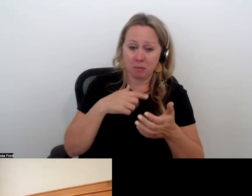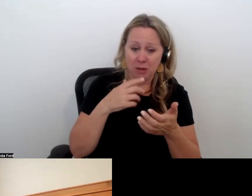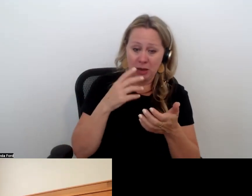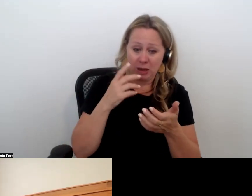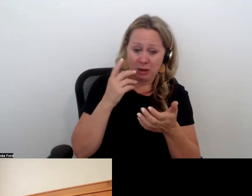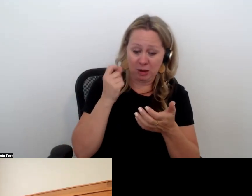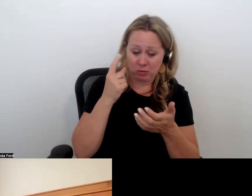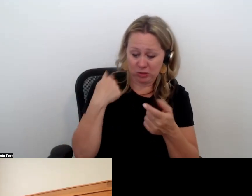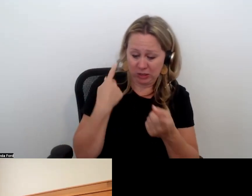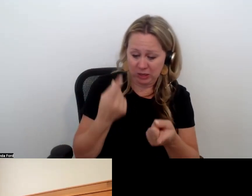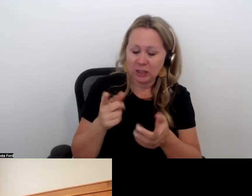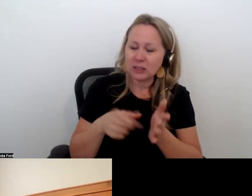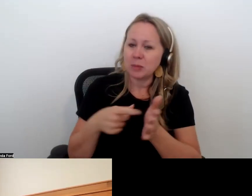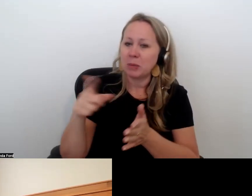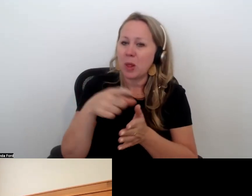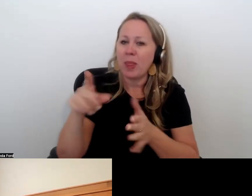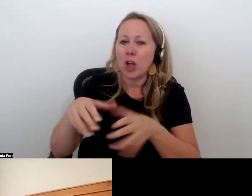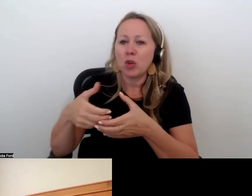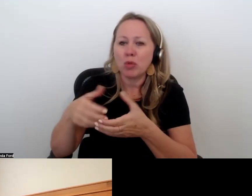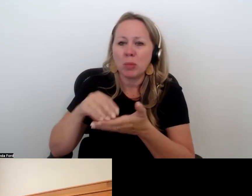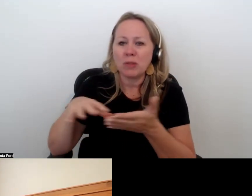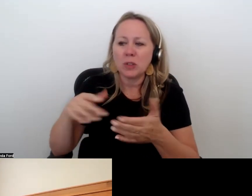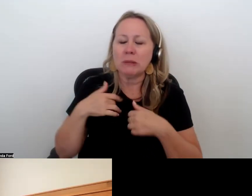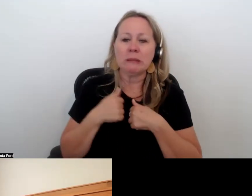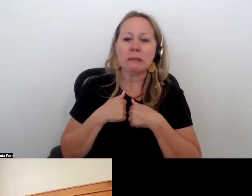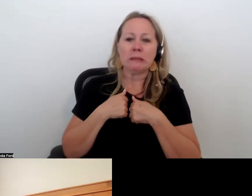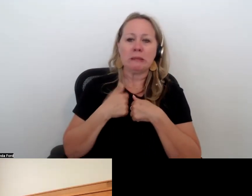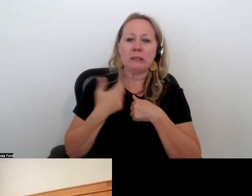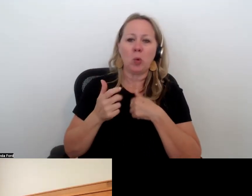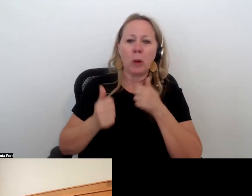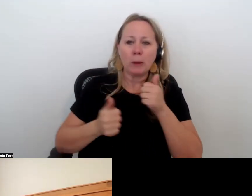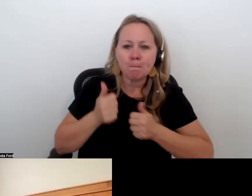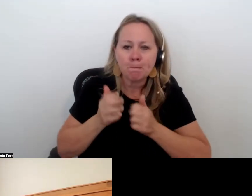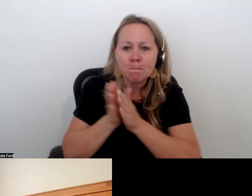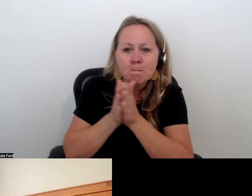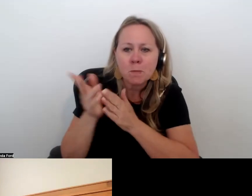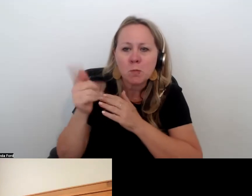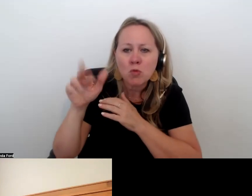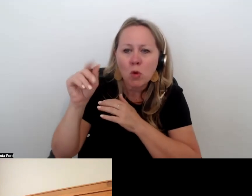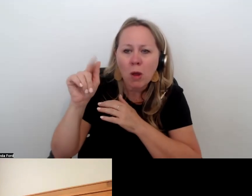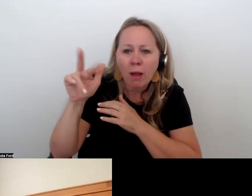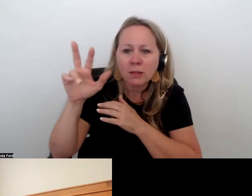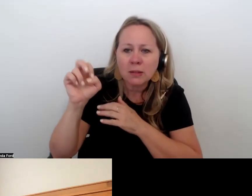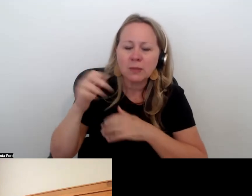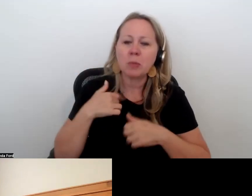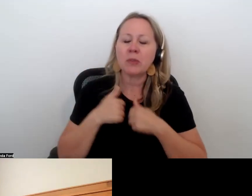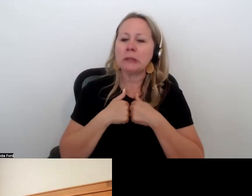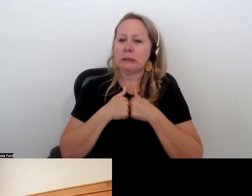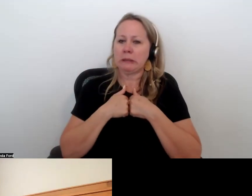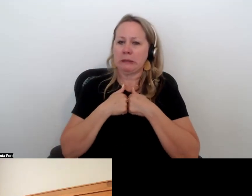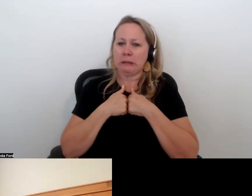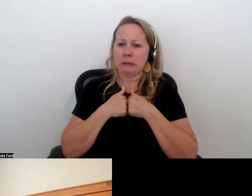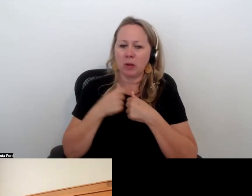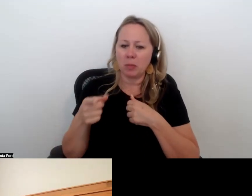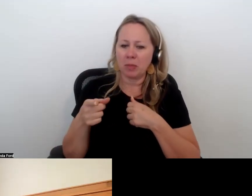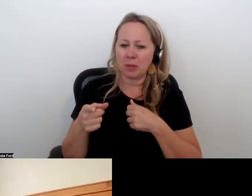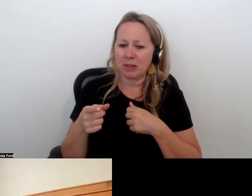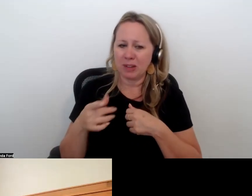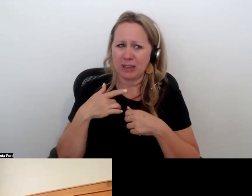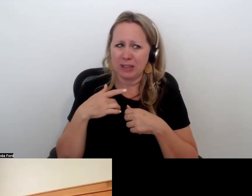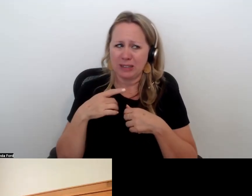be hesitant to be proactive about their needs. Or maybe they are concerned they might have to defend